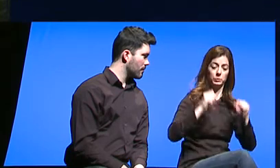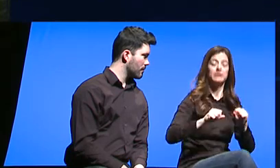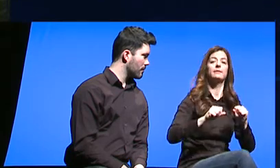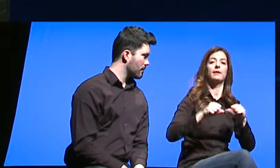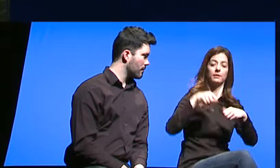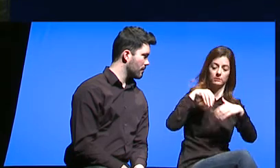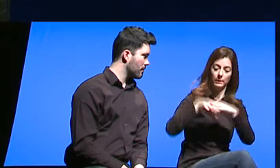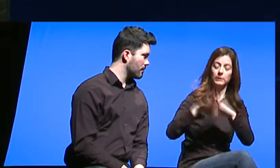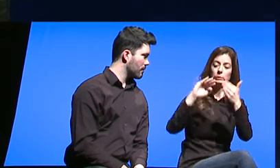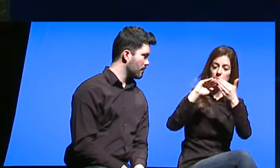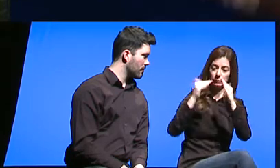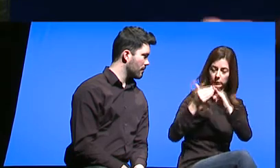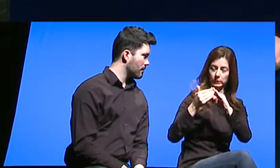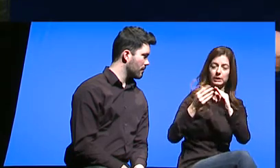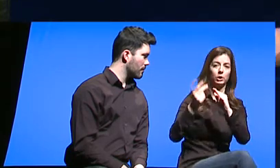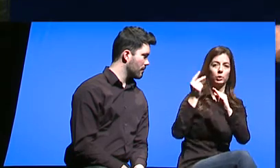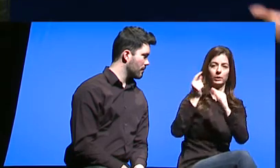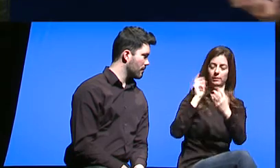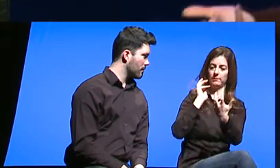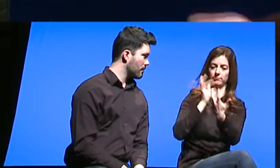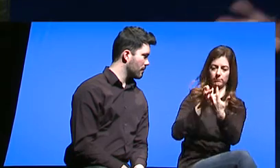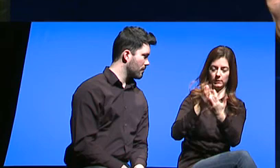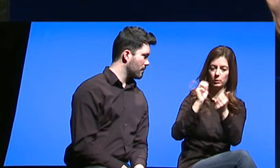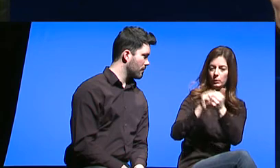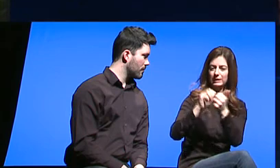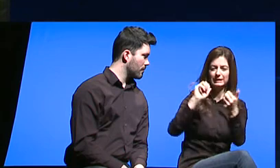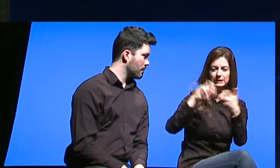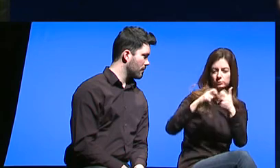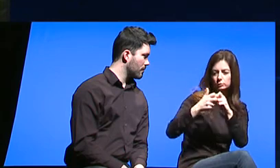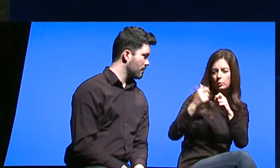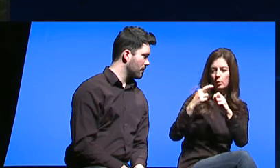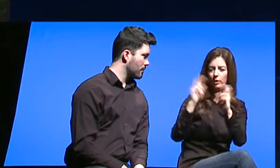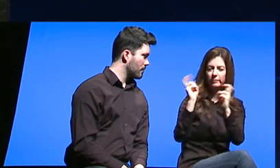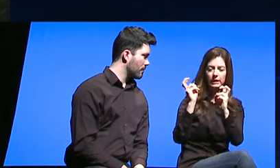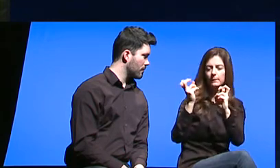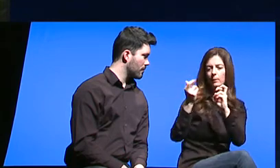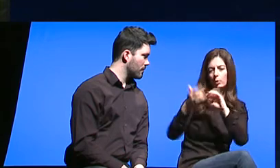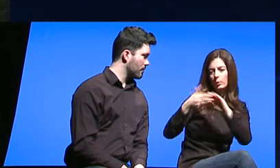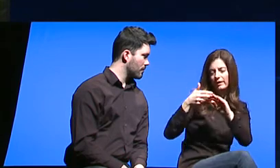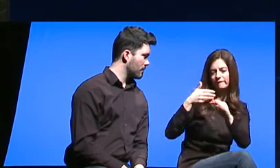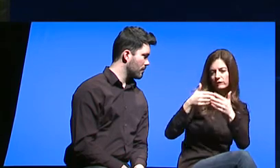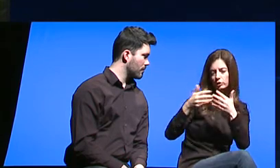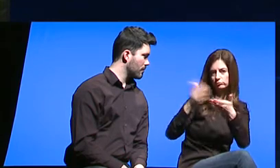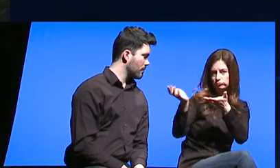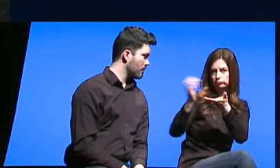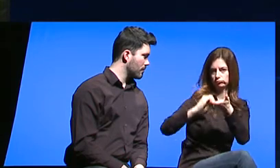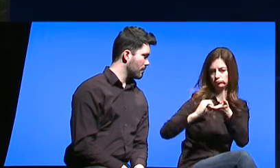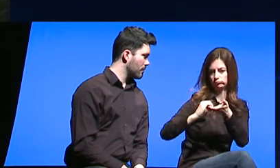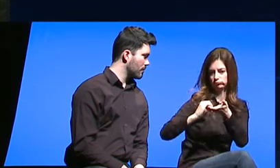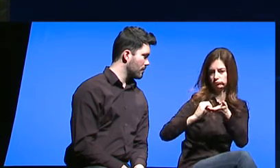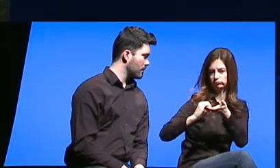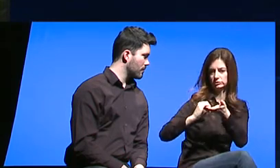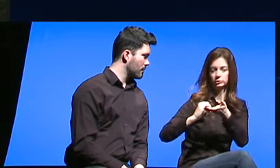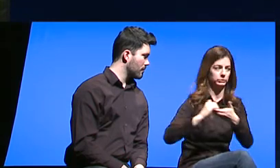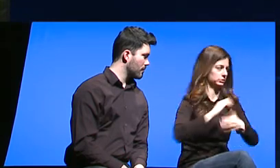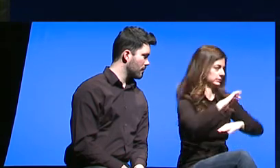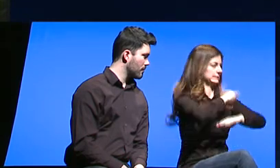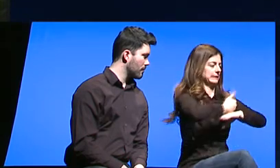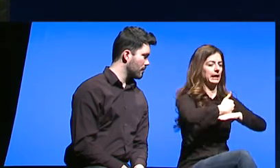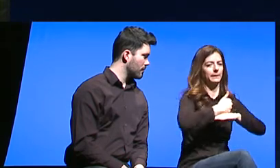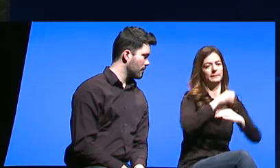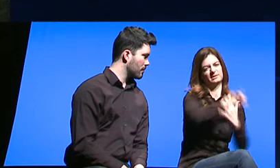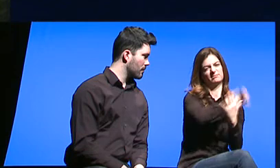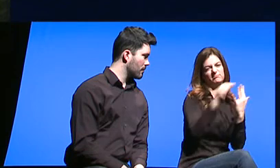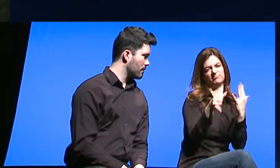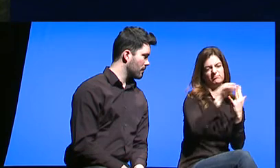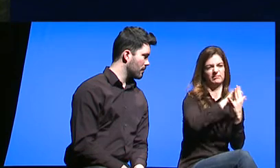to the issues and the themes of whatever the community partner that we're working with wants us to explore. So that's the sort